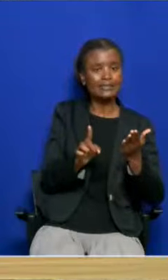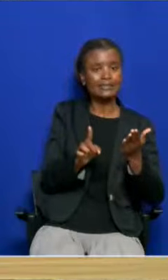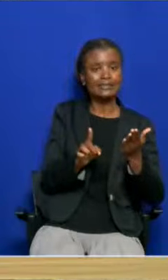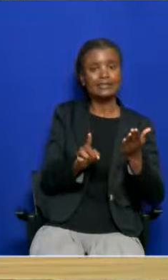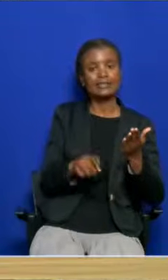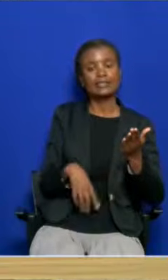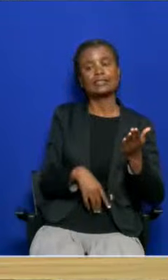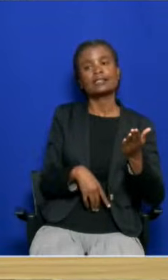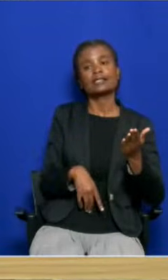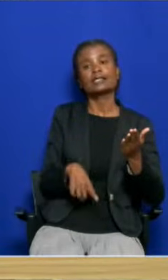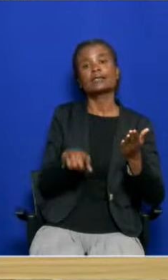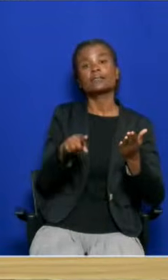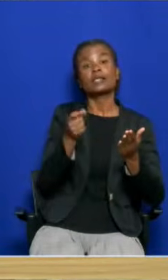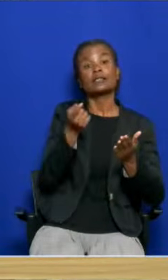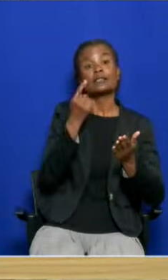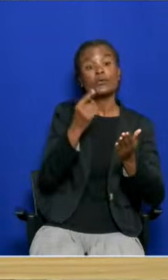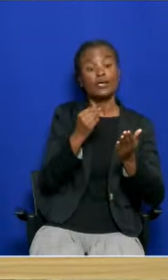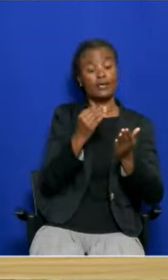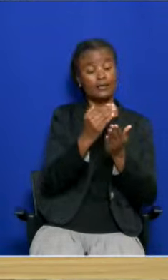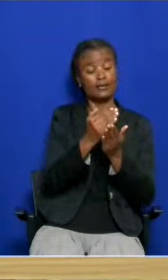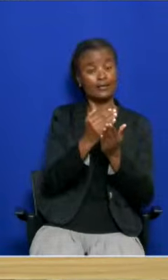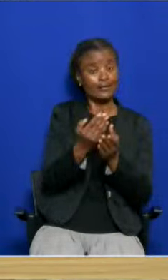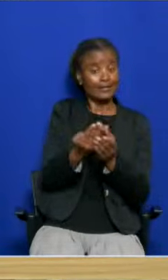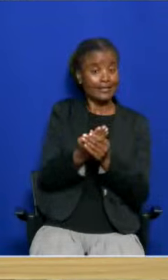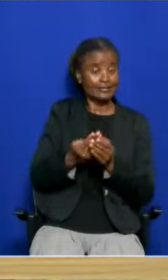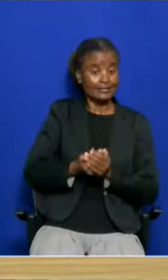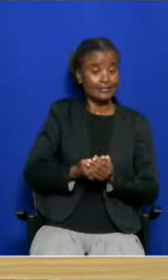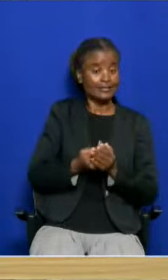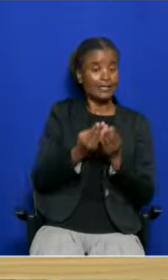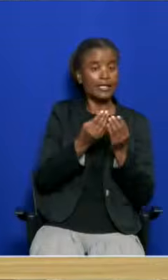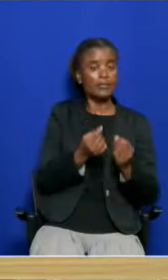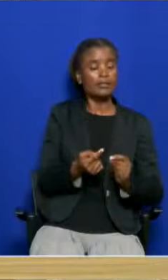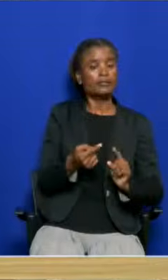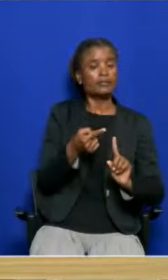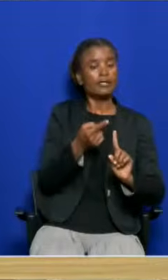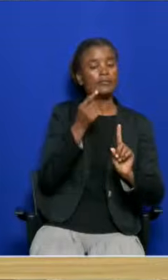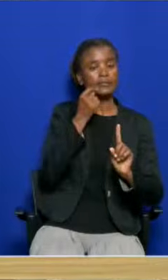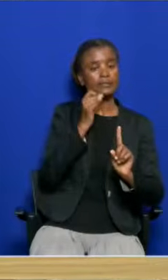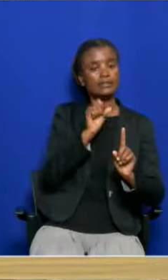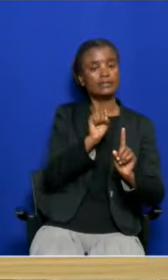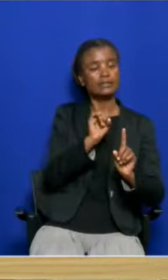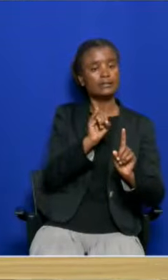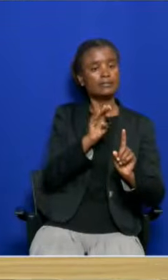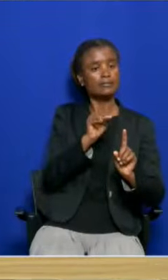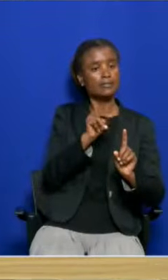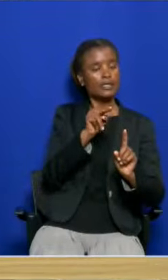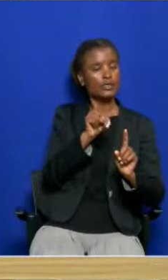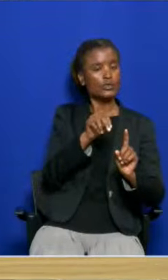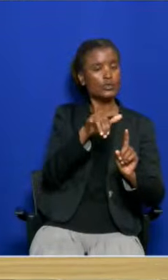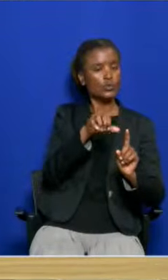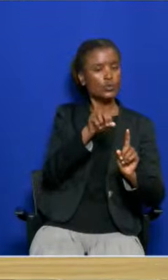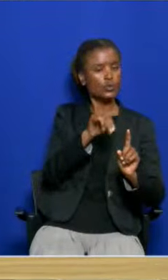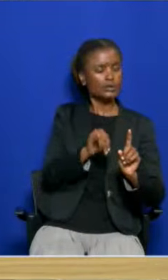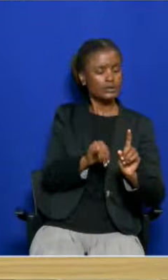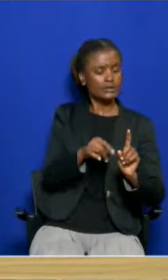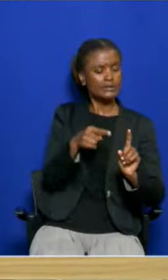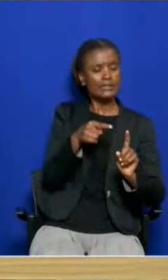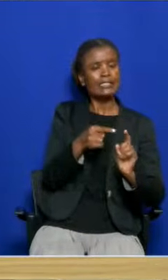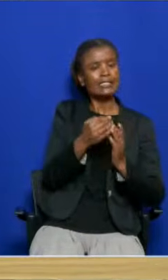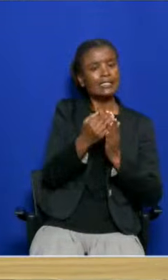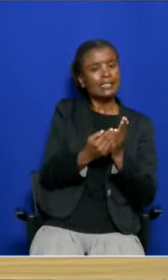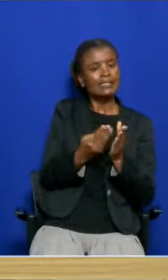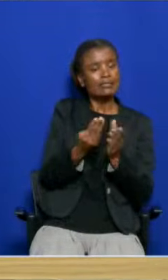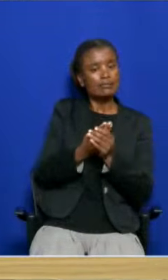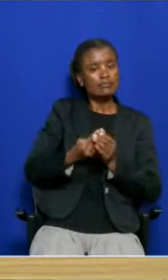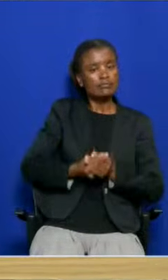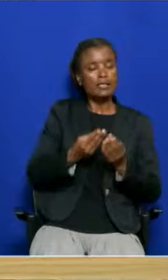numbers of Mr. Sibanyoni. Yes. Yes. And what about them? They come from his, I'm going to use the word because I